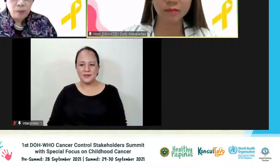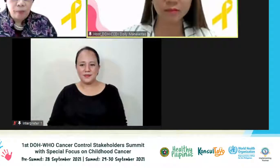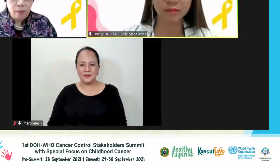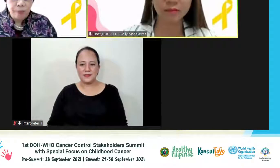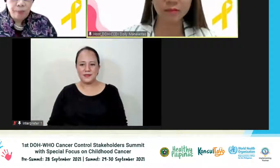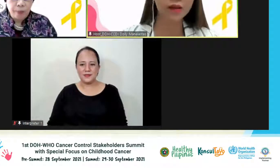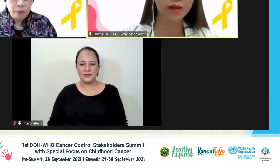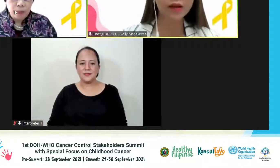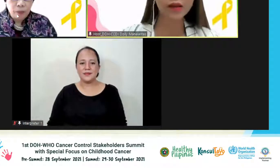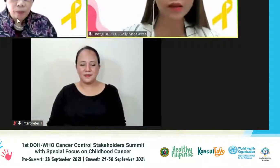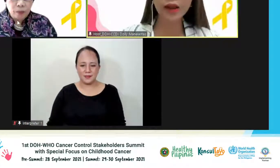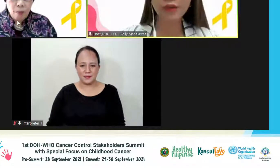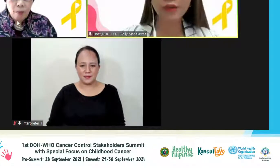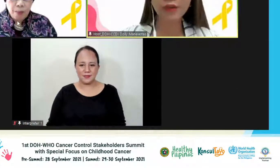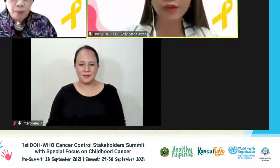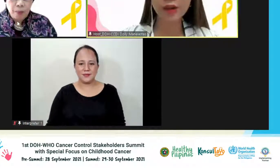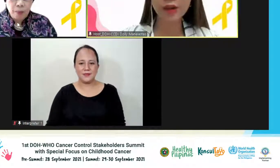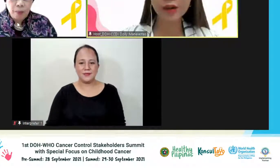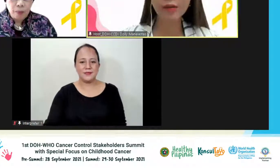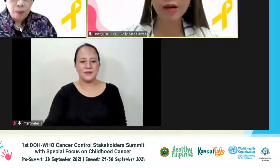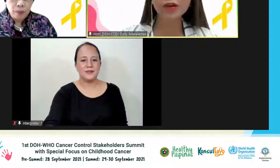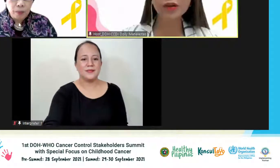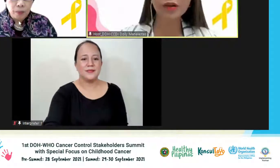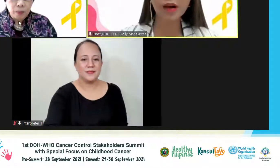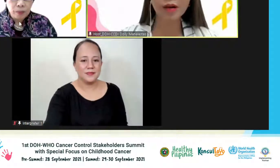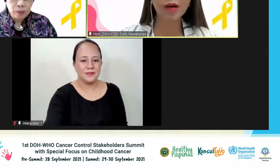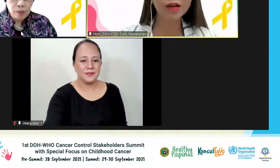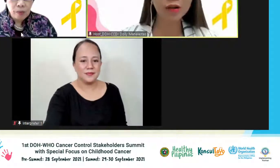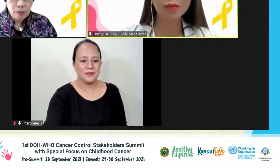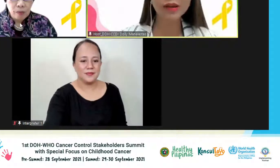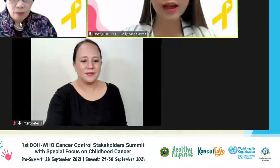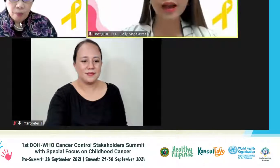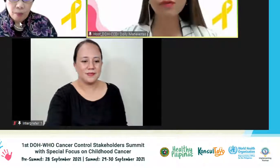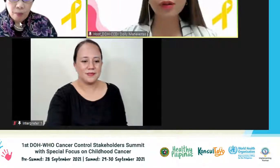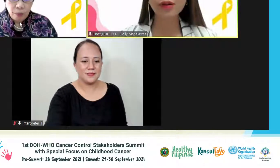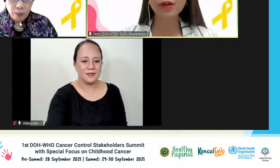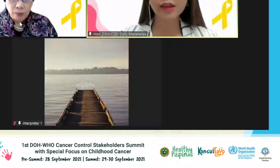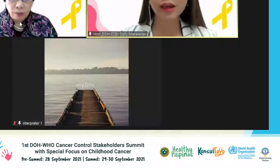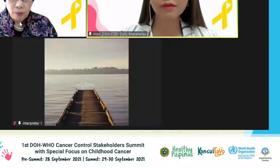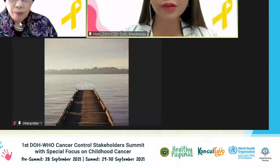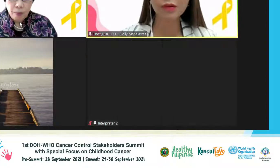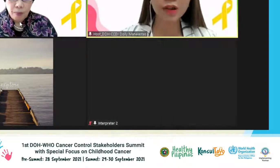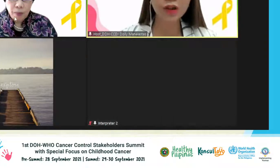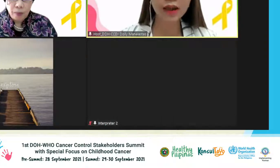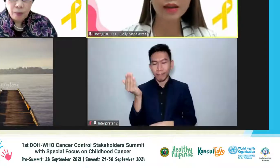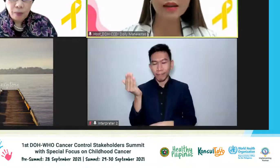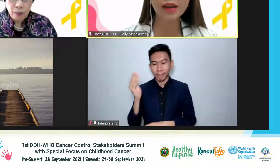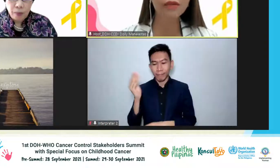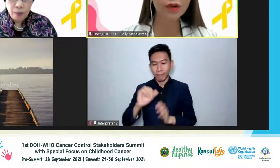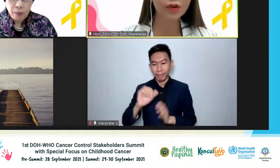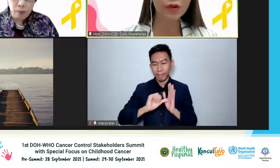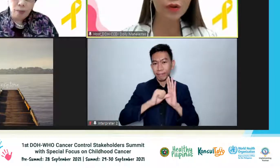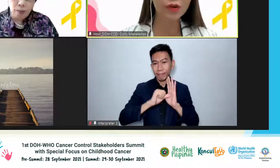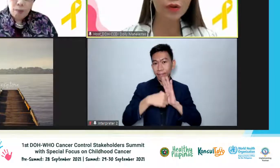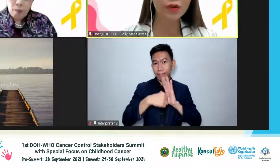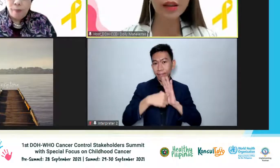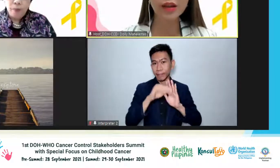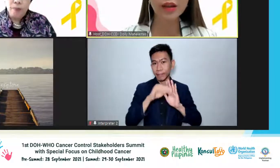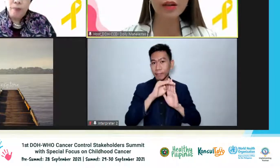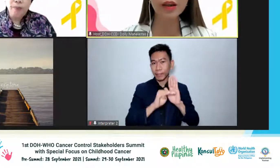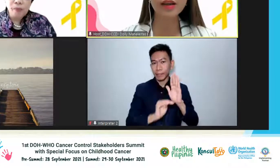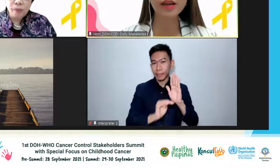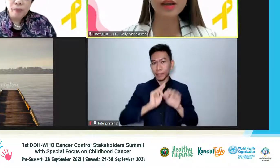Thank you very much, Honorable Tan, for your insightful speech highlighting the salient features of the National